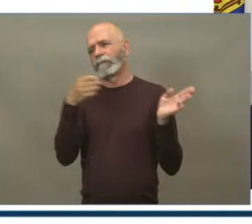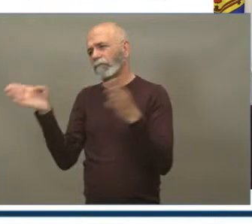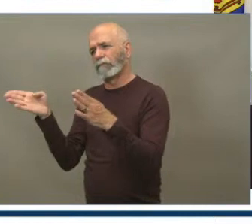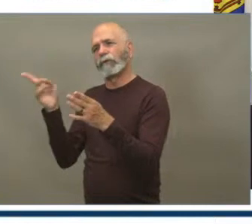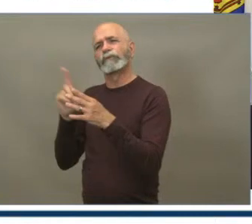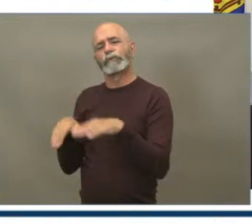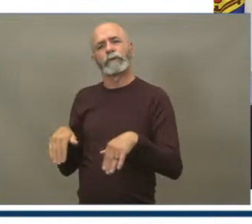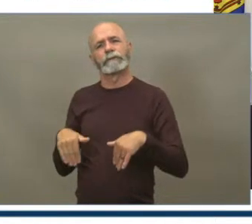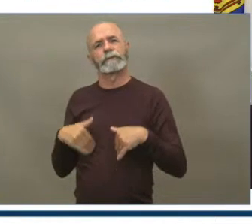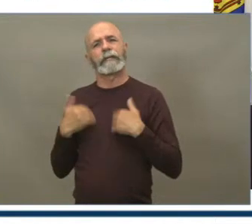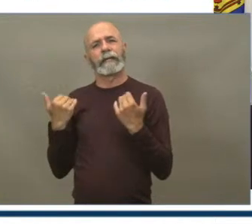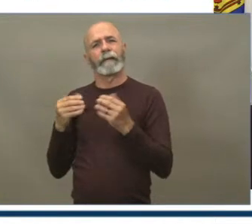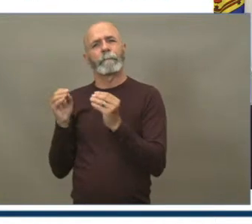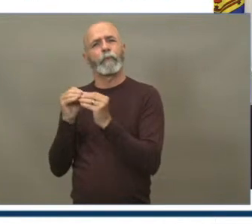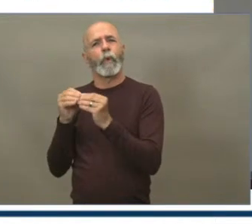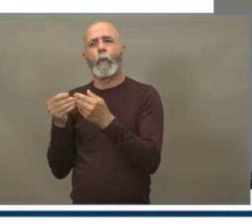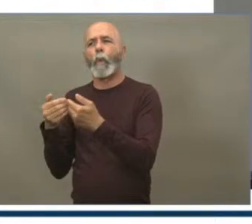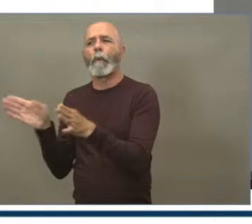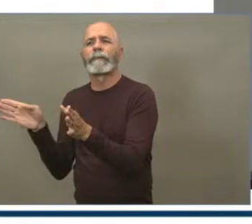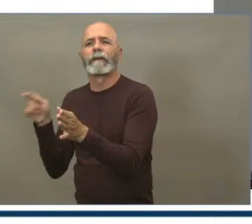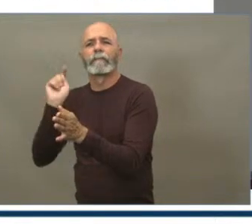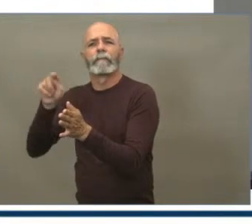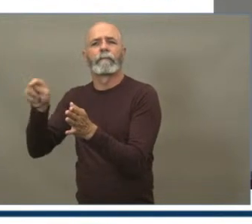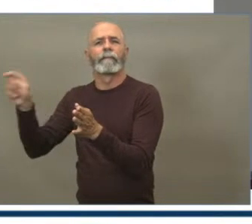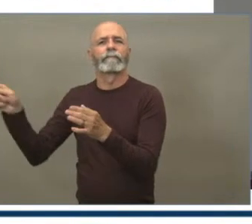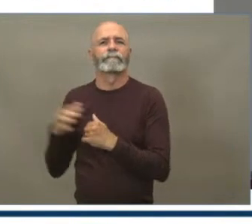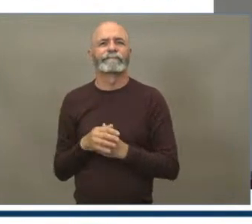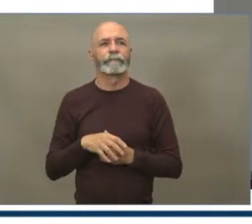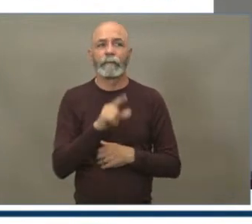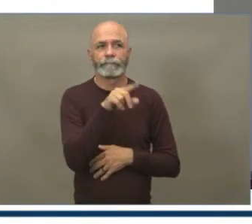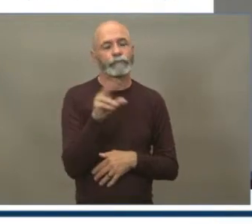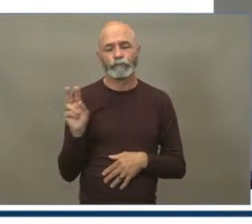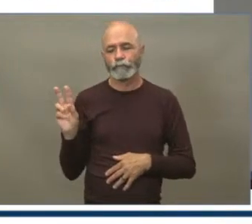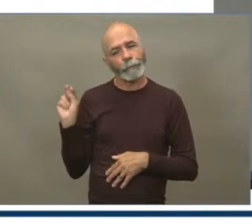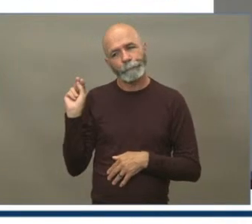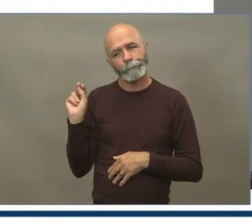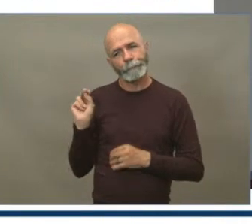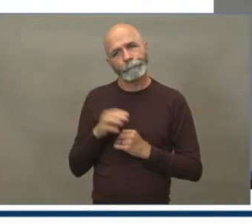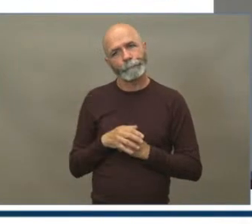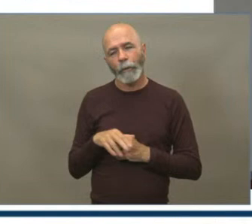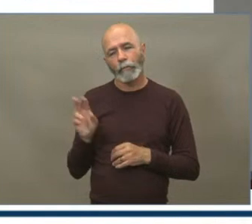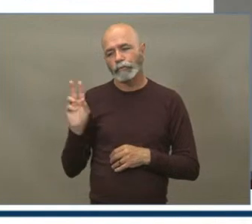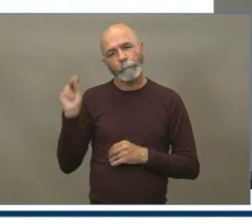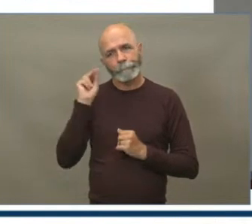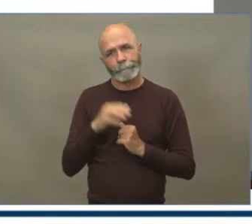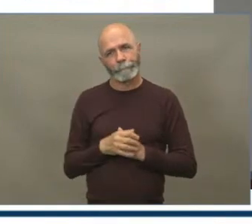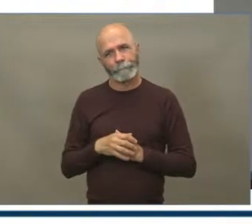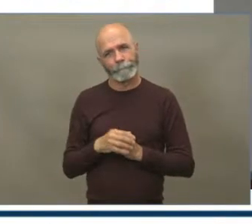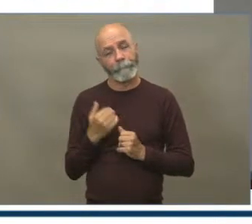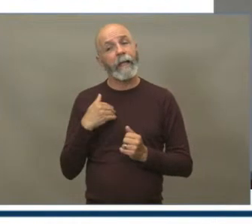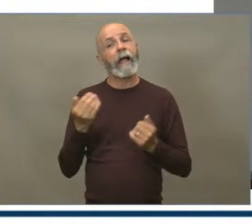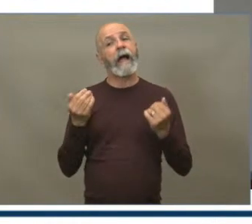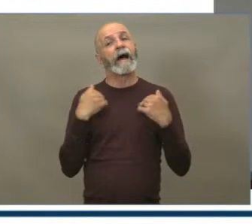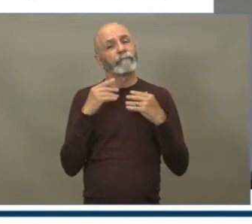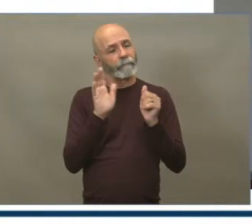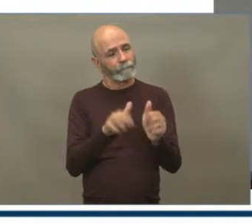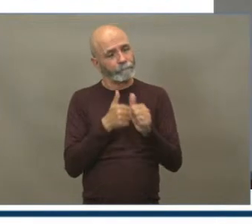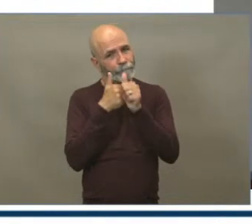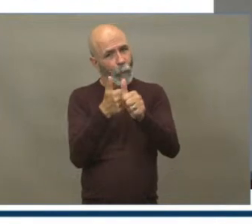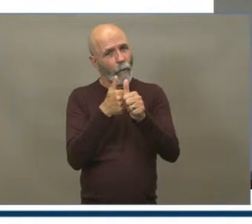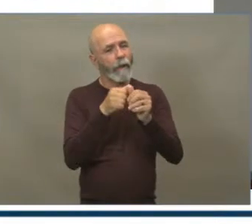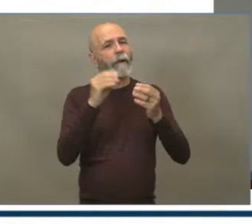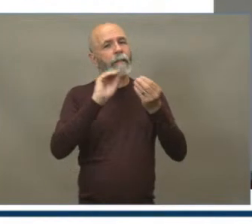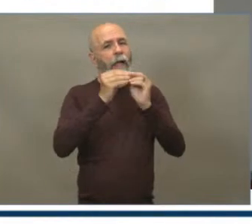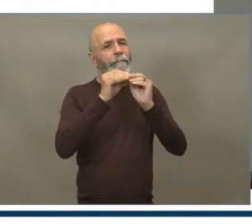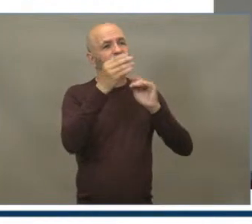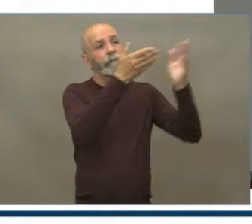group now? So because you have to. We don't have a certain amount of vaccine. We do in 2-week blocks. We know how